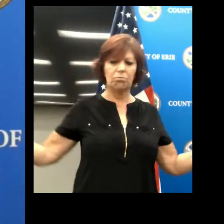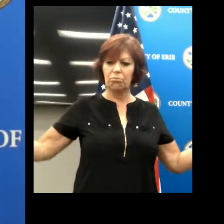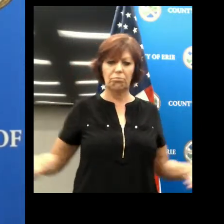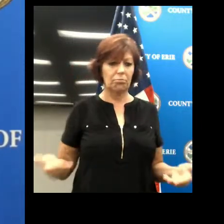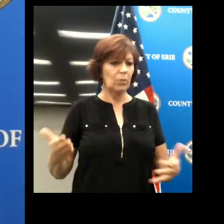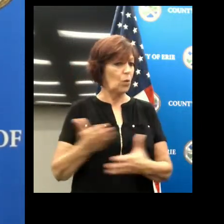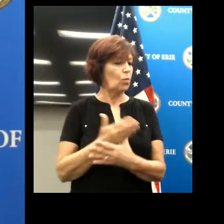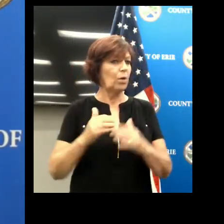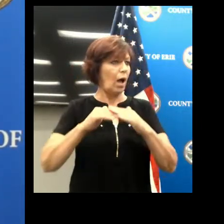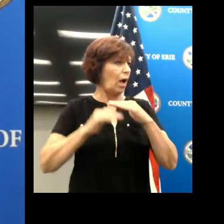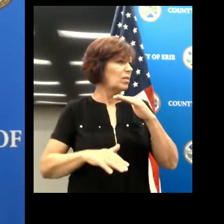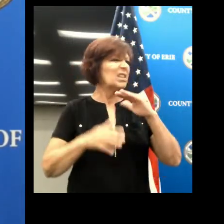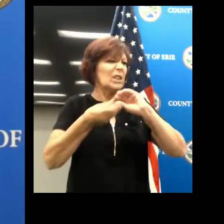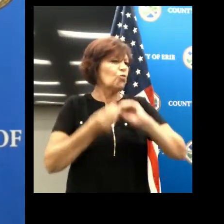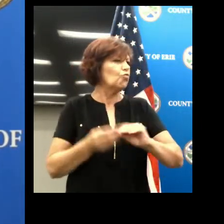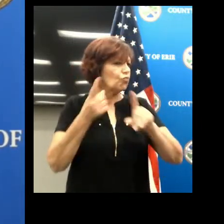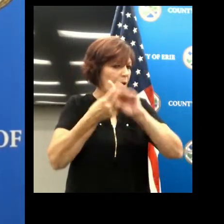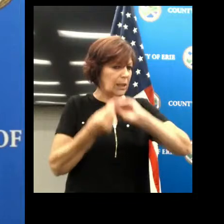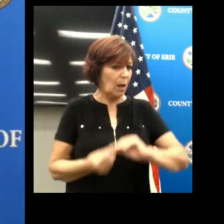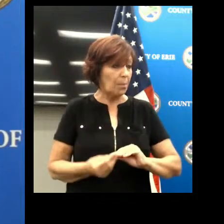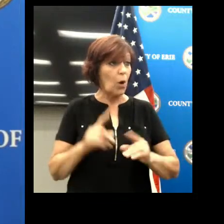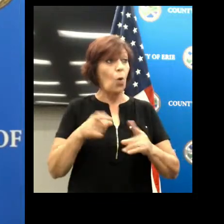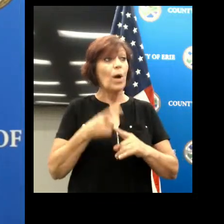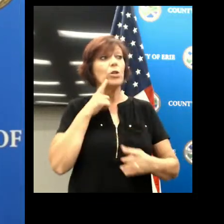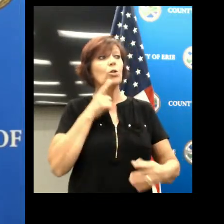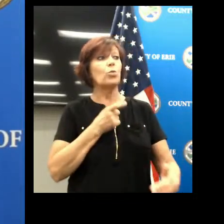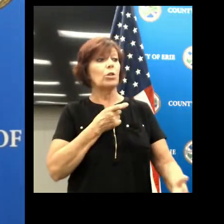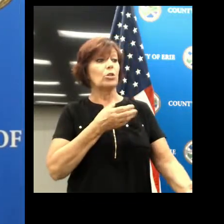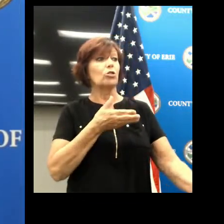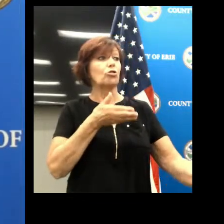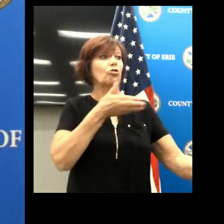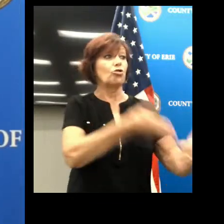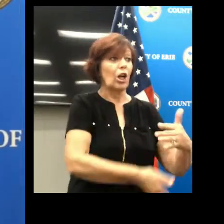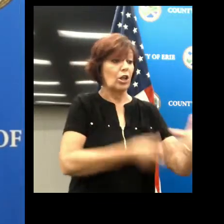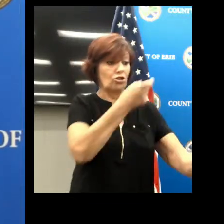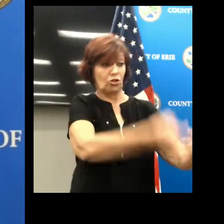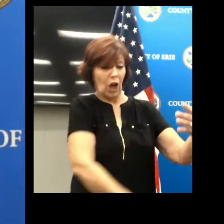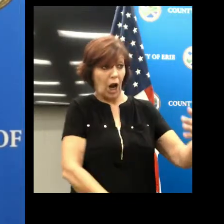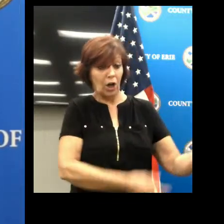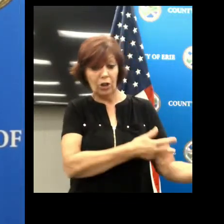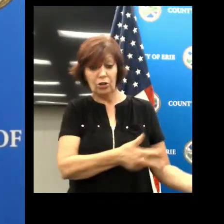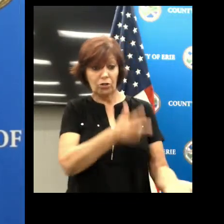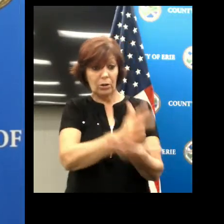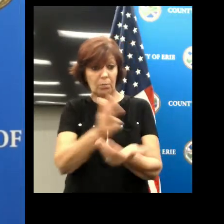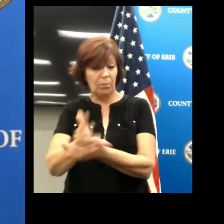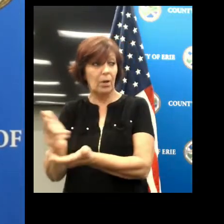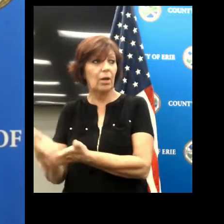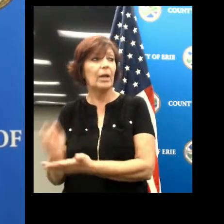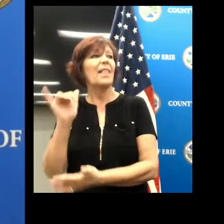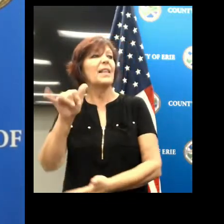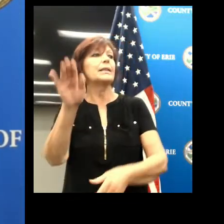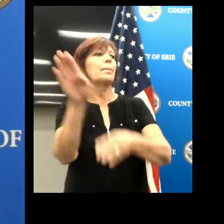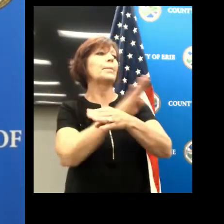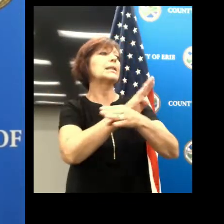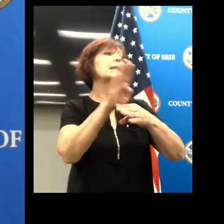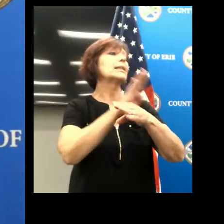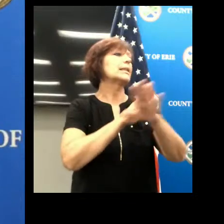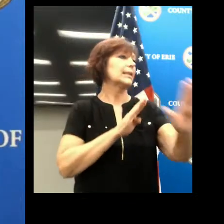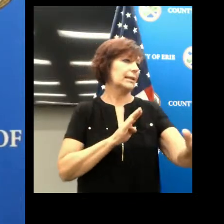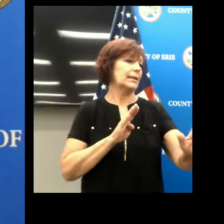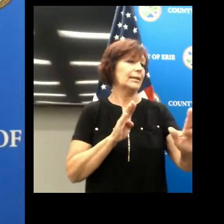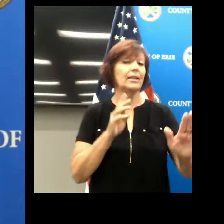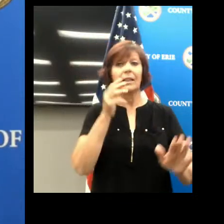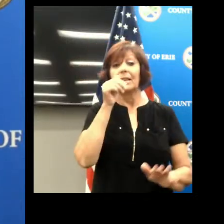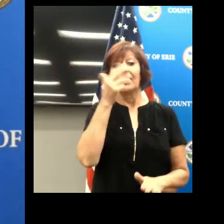within underneath the numbers. Once you start charging for someone to park there, you're a business. And it's funny because a lot of